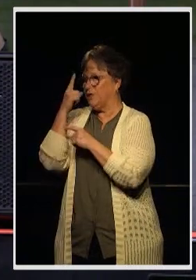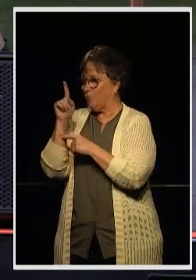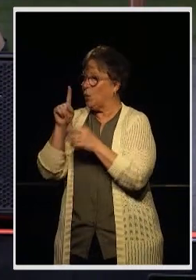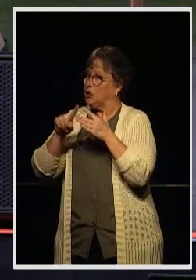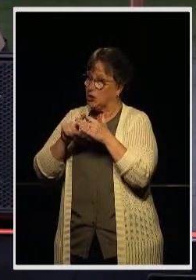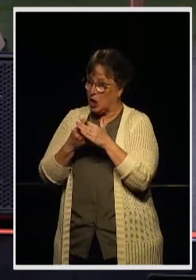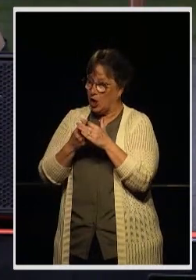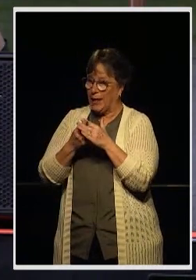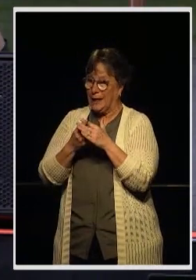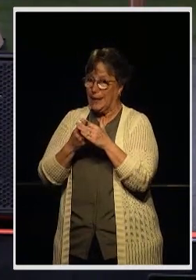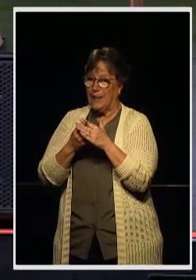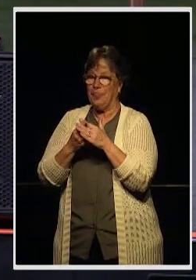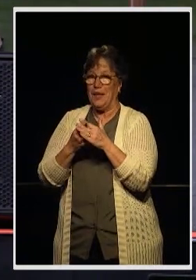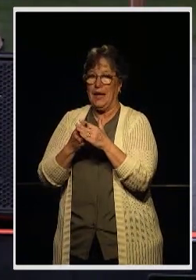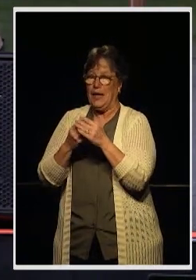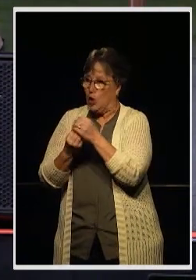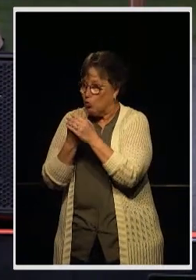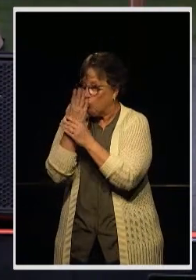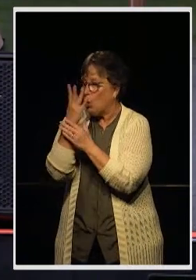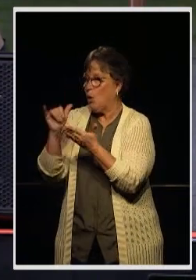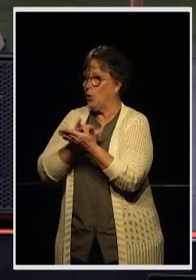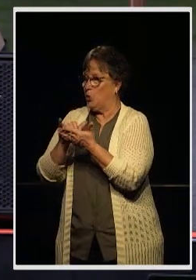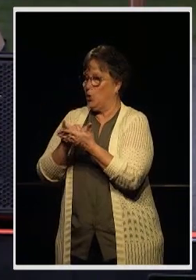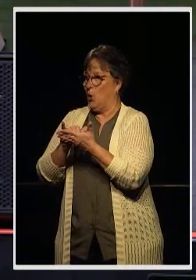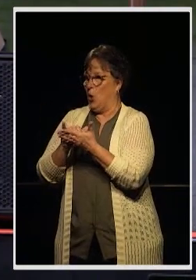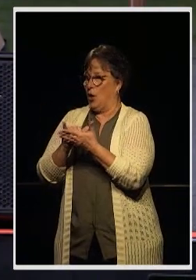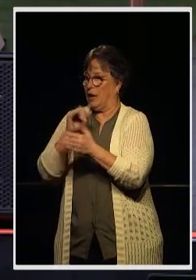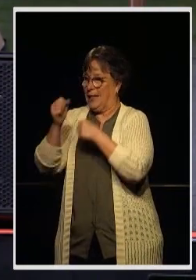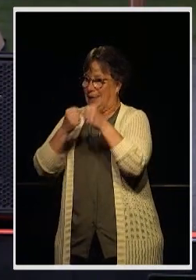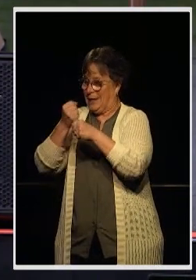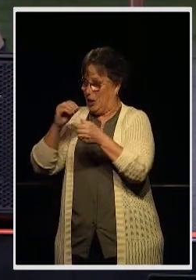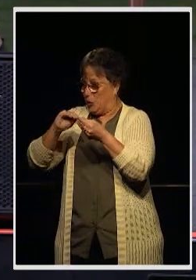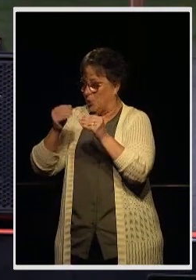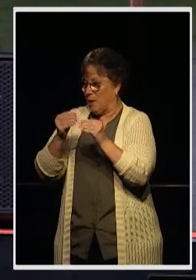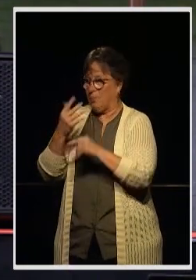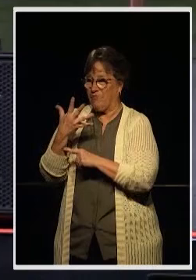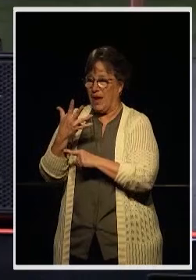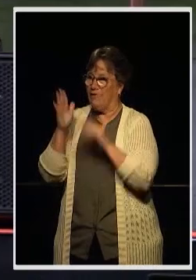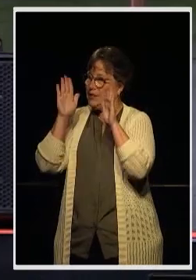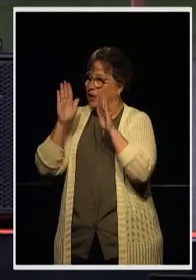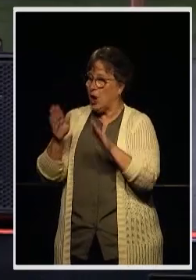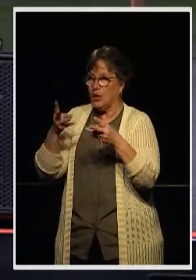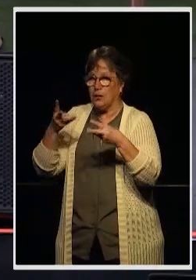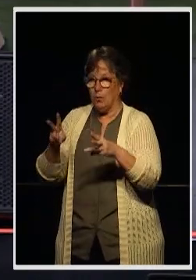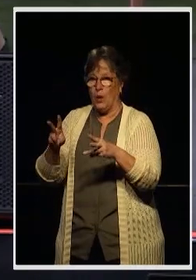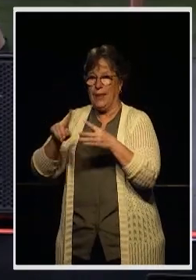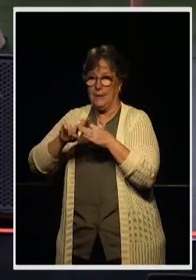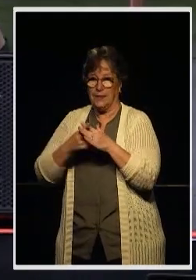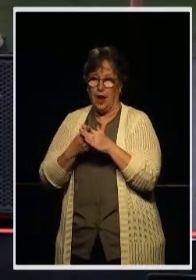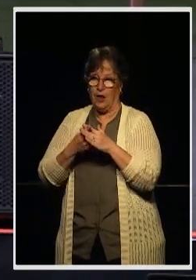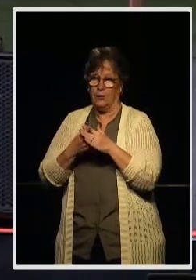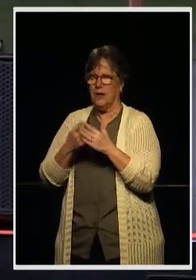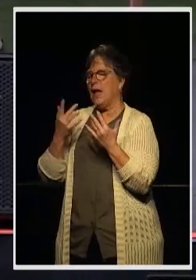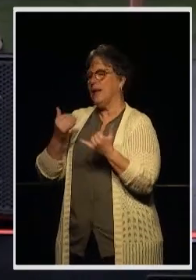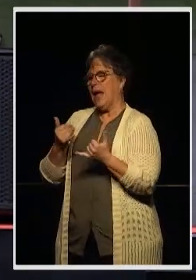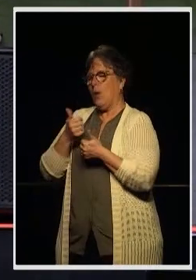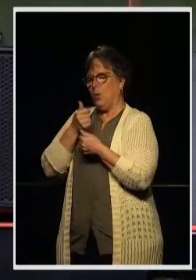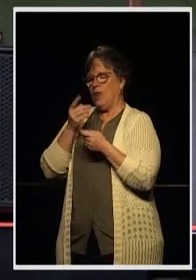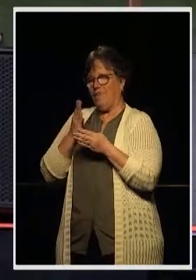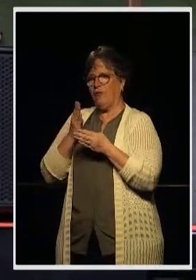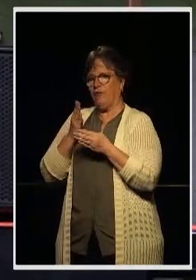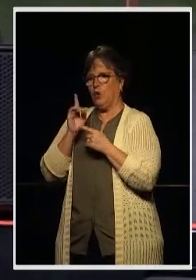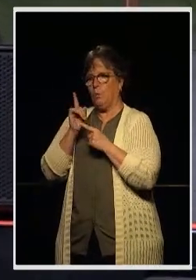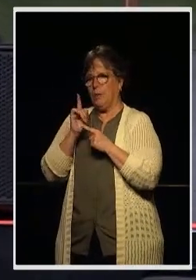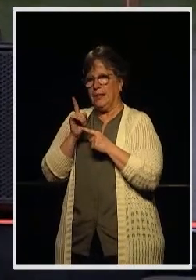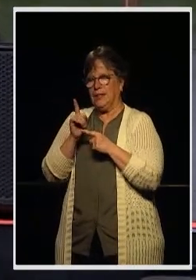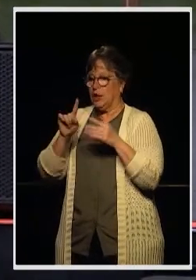the Grow New York year number 5. Just a fabulous way to start. We are going to take a few minutes to get the stage set up for our